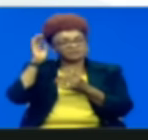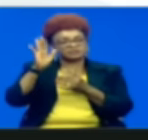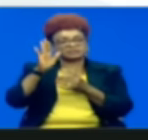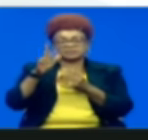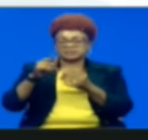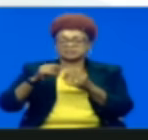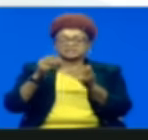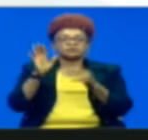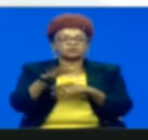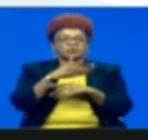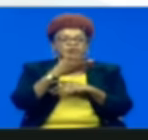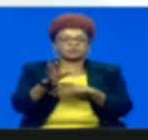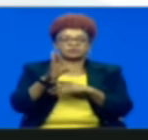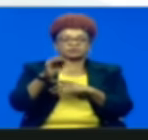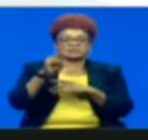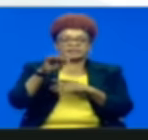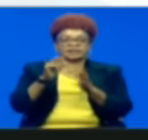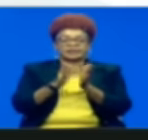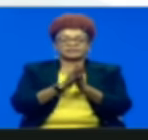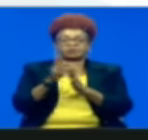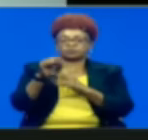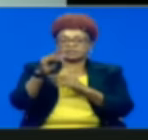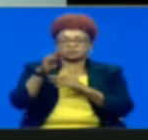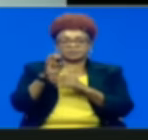tracks Todii, Neria and Twendetwende.